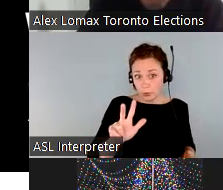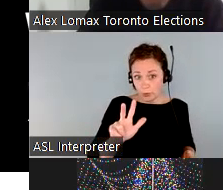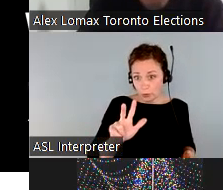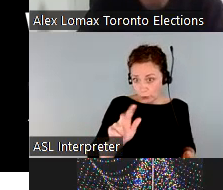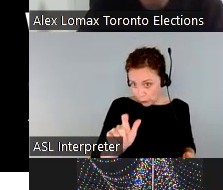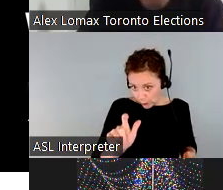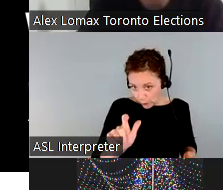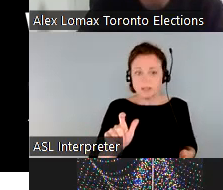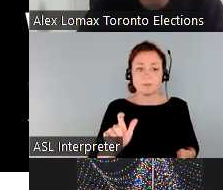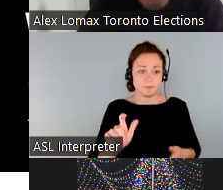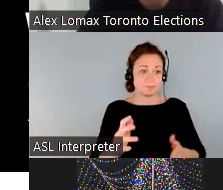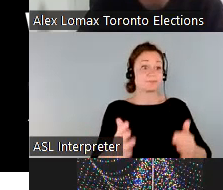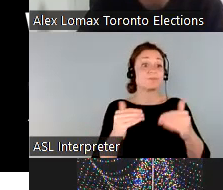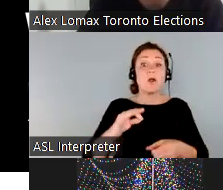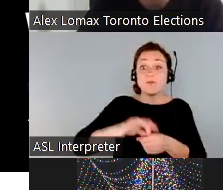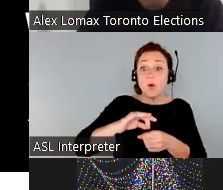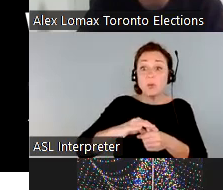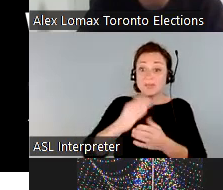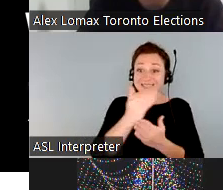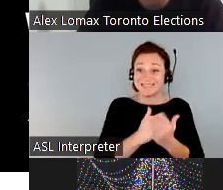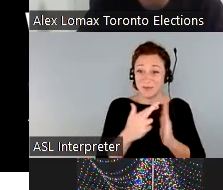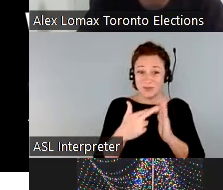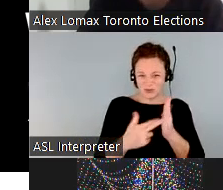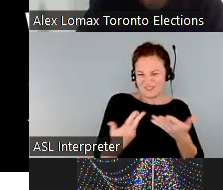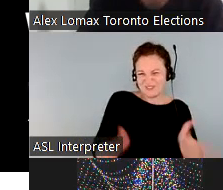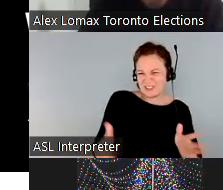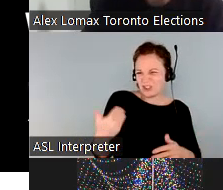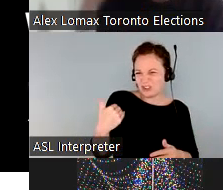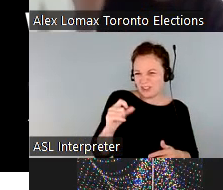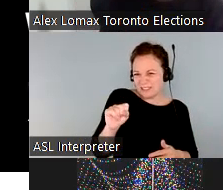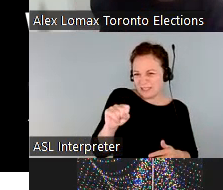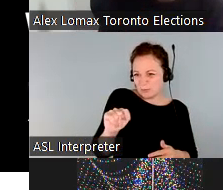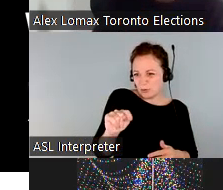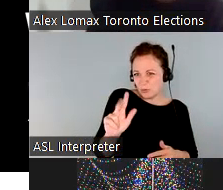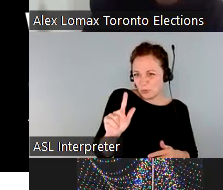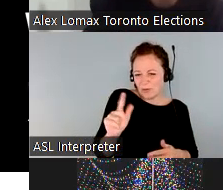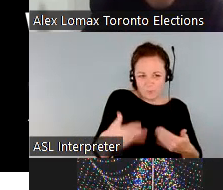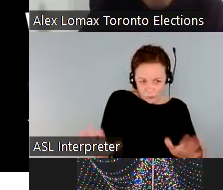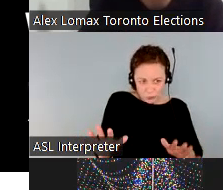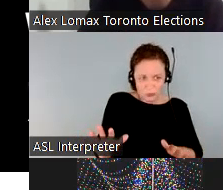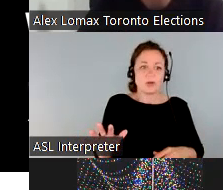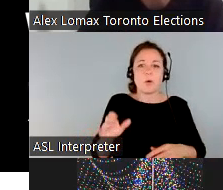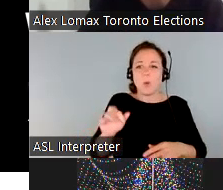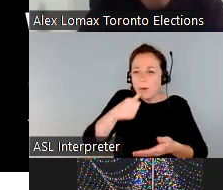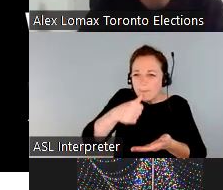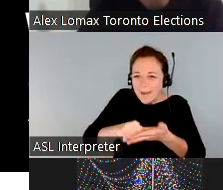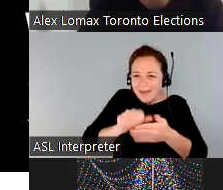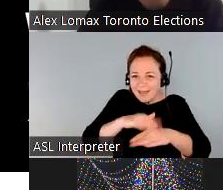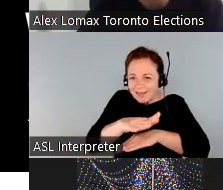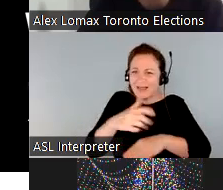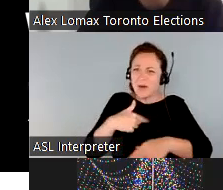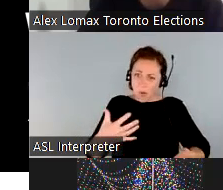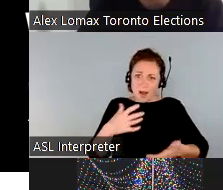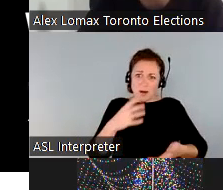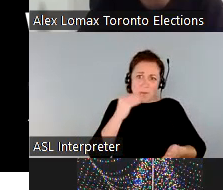registration has now closed. That went up until 23rd, as well as mail-in voting. But as mentioned before, if you're not on the voters list, you can still go